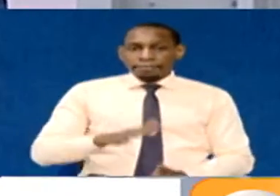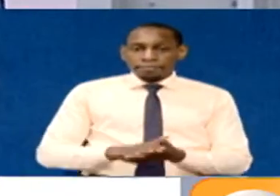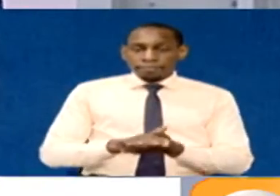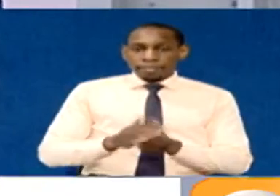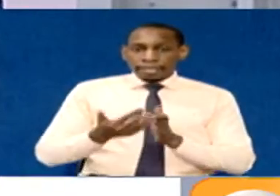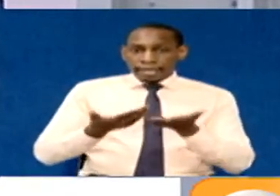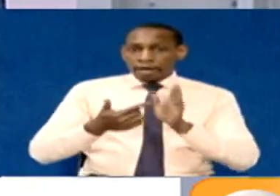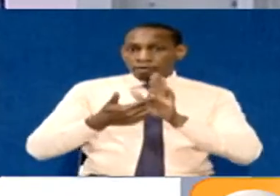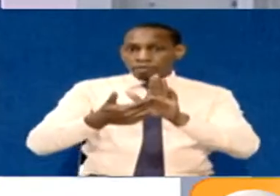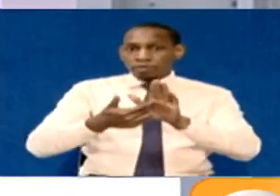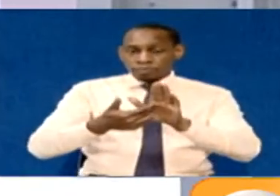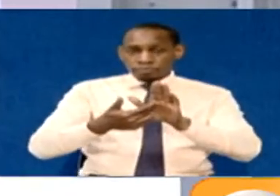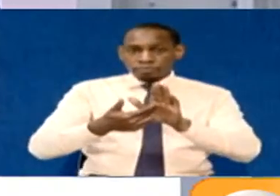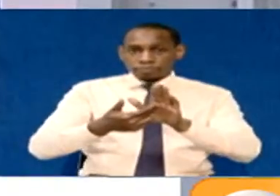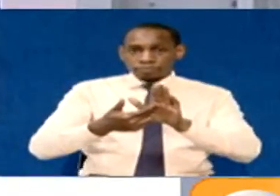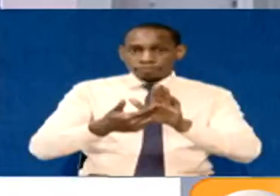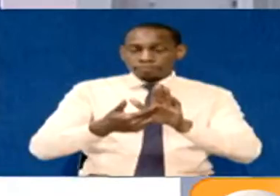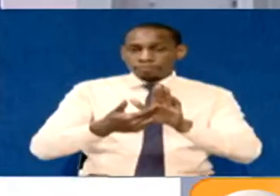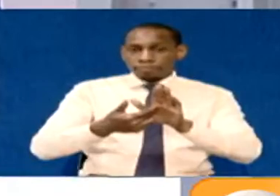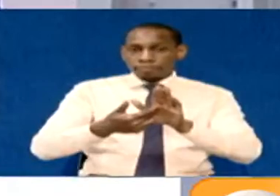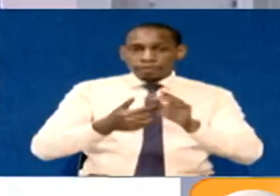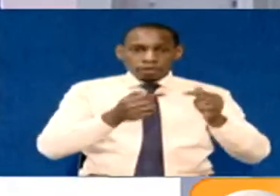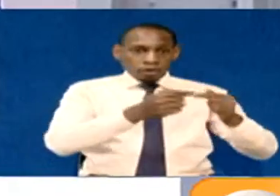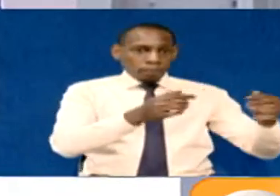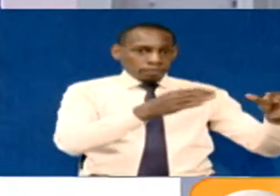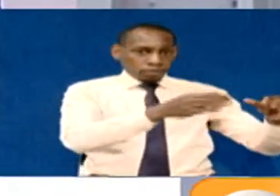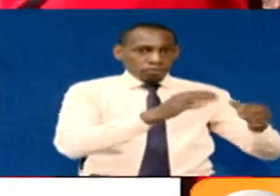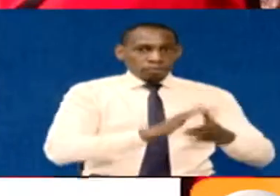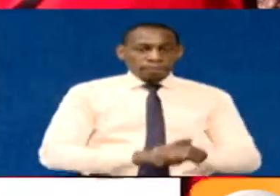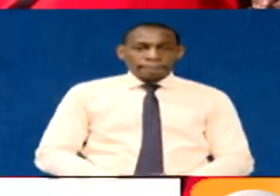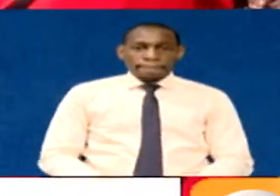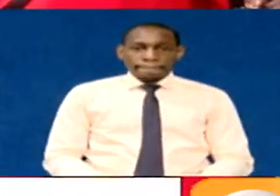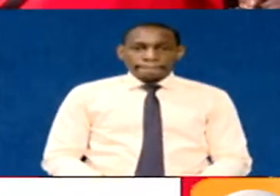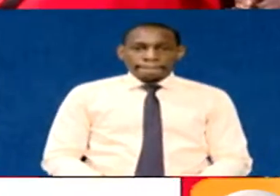to now Maraga on the opposition.